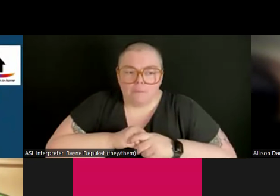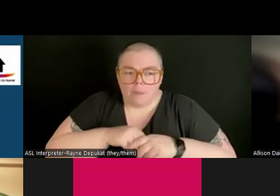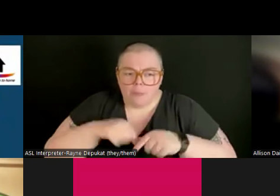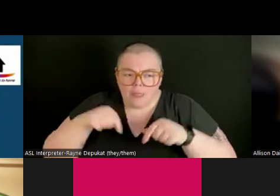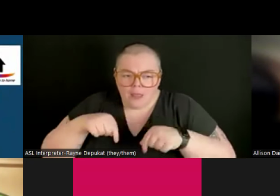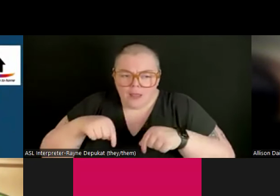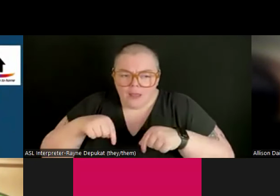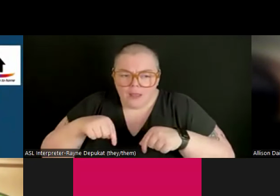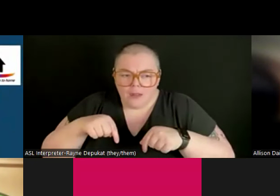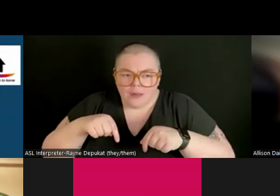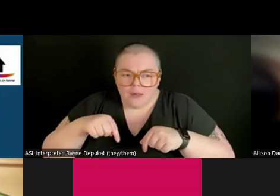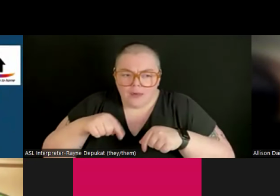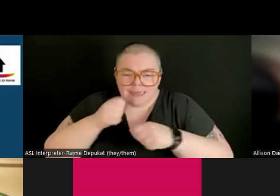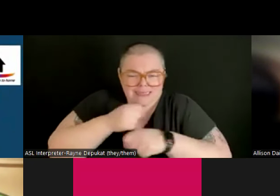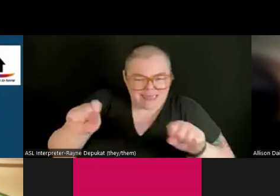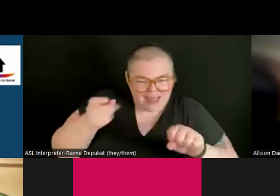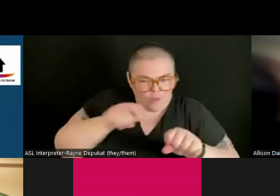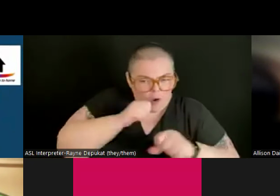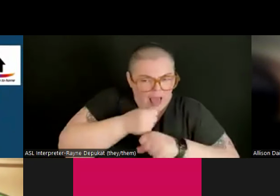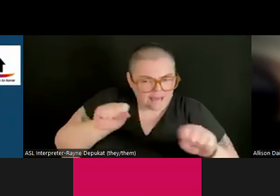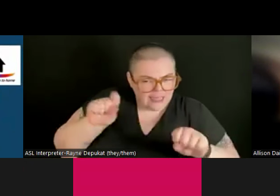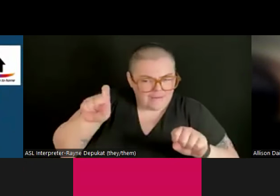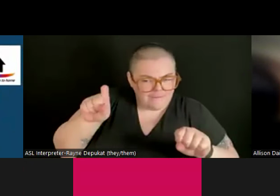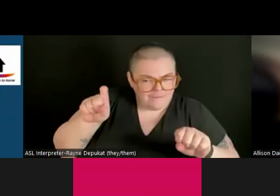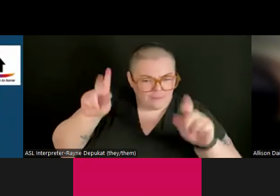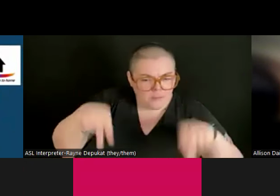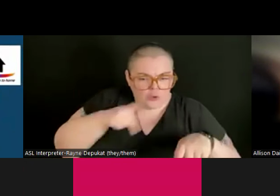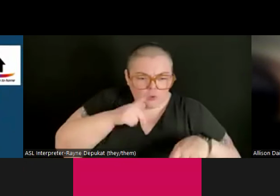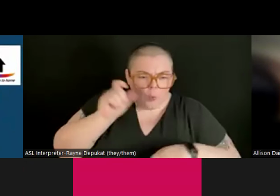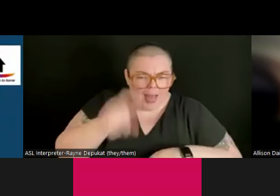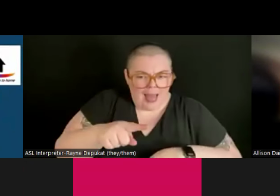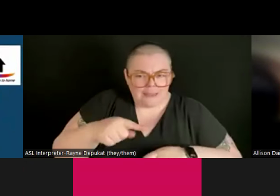is it safe or is it not safe? I'm a little confused by your question.